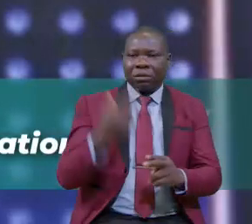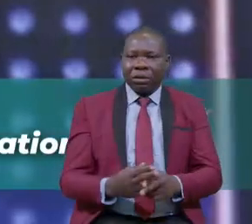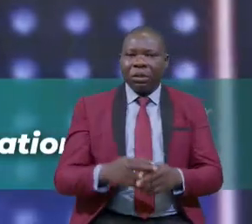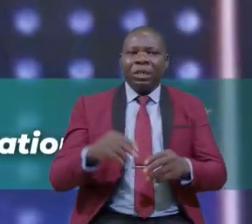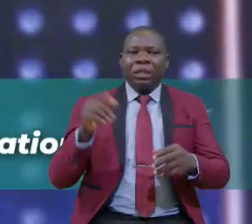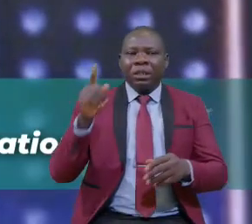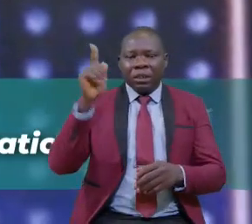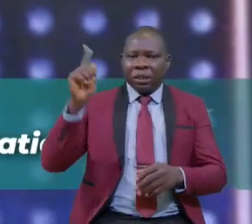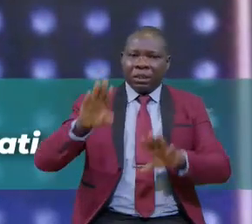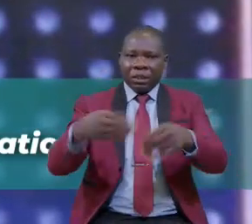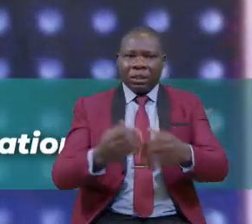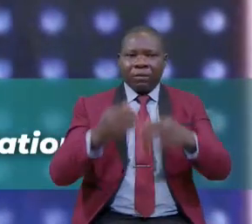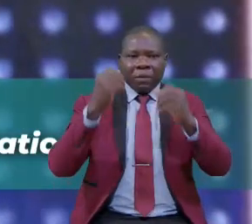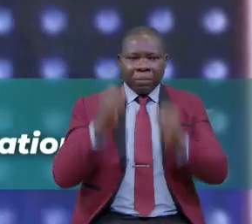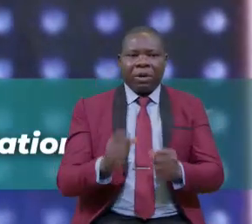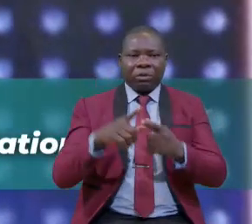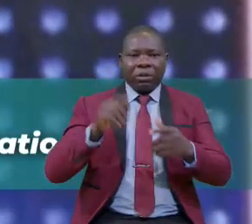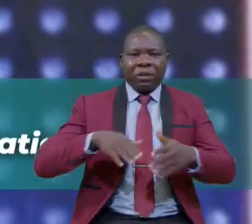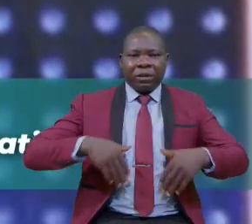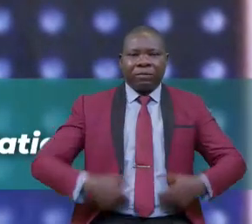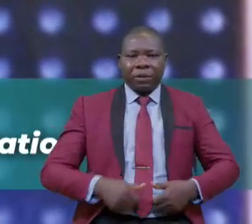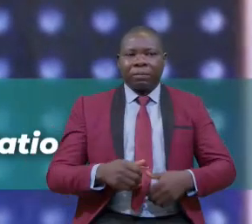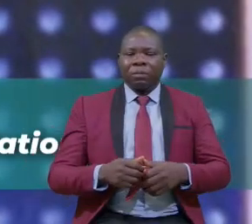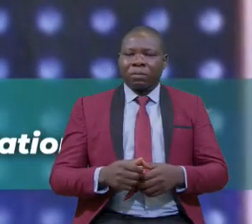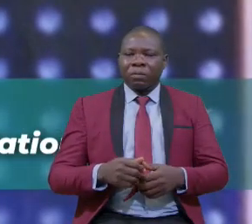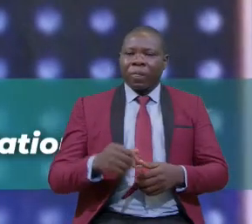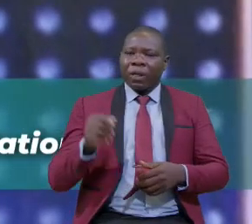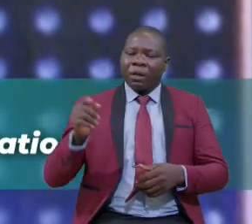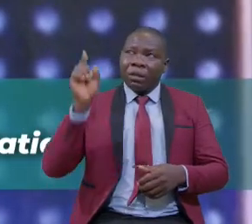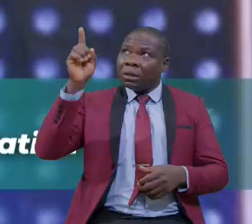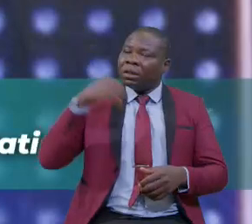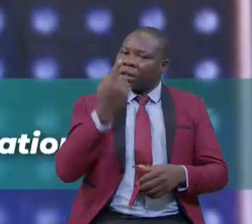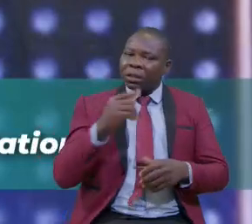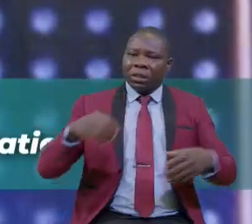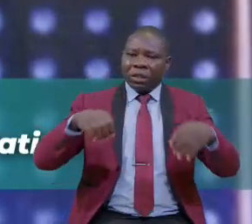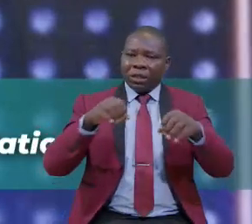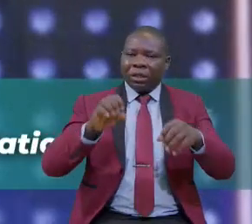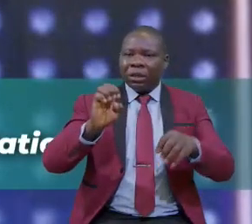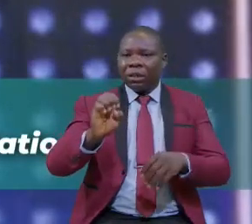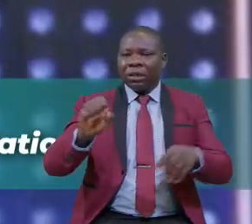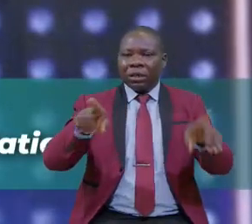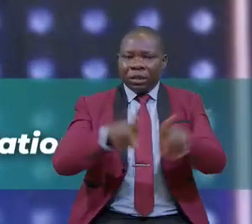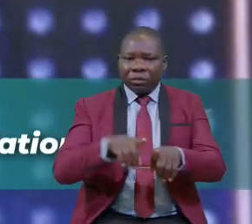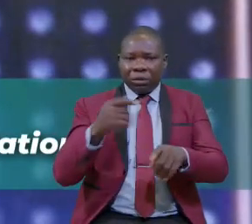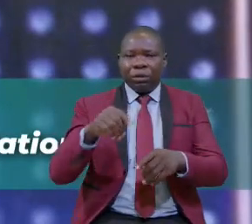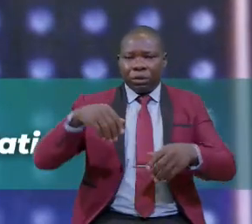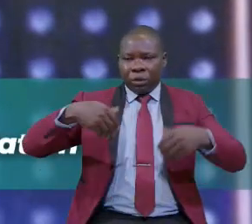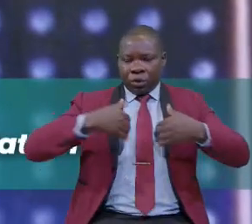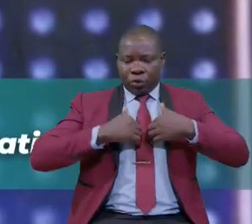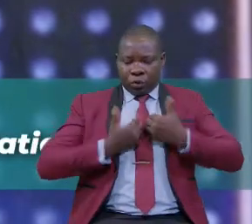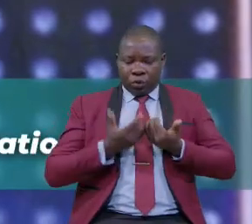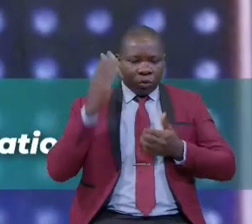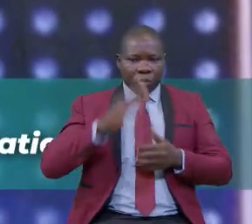verse 30, it says, even the youth shall faint and be weary, and the